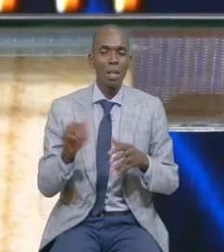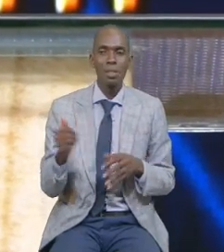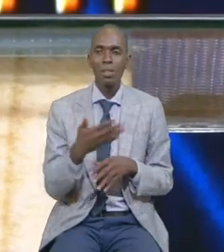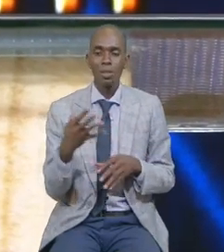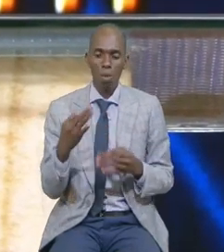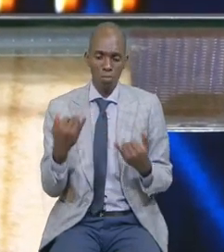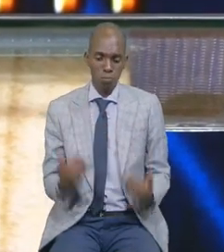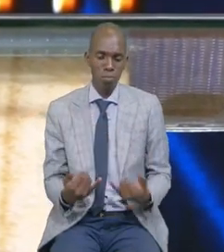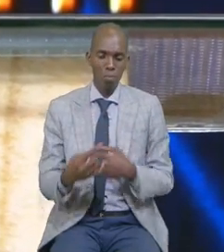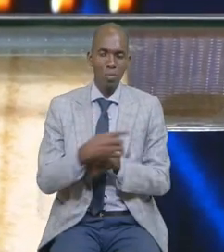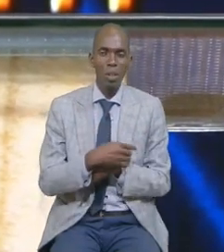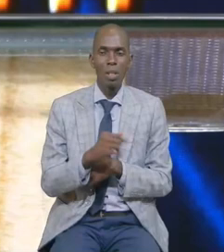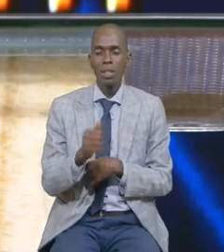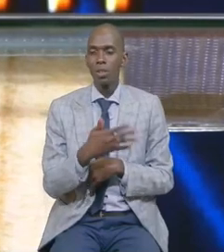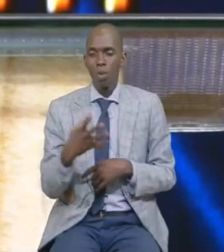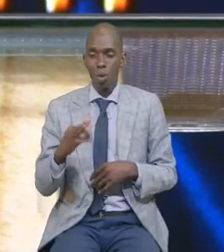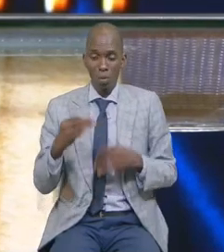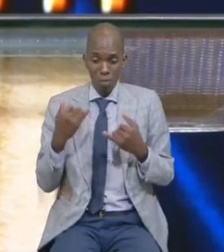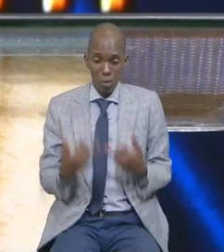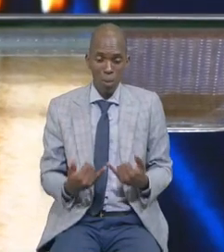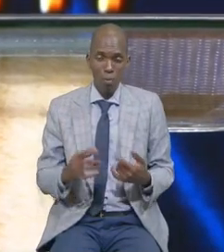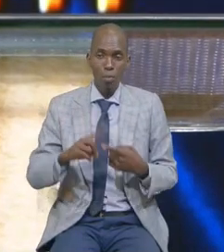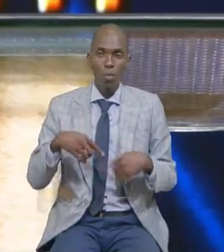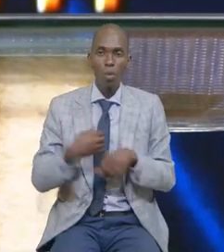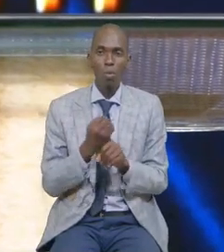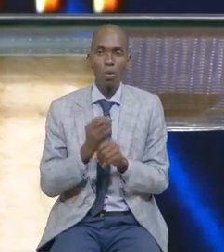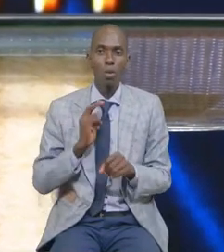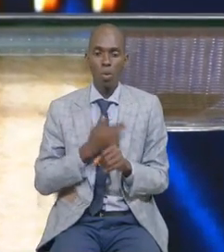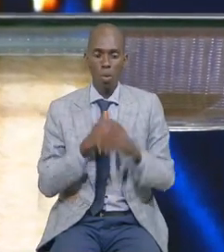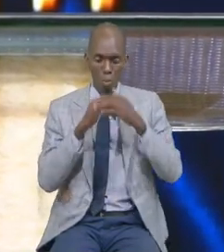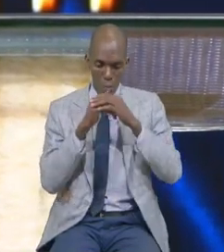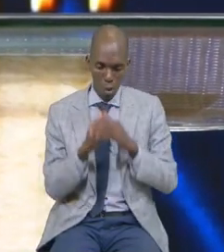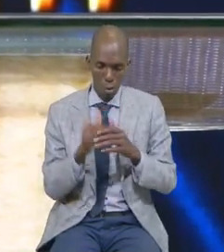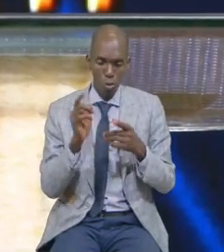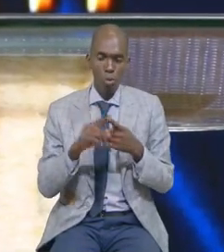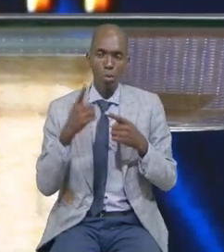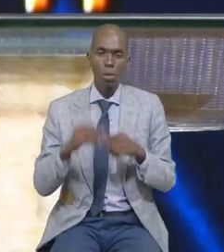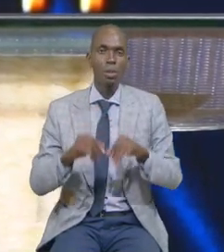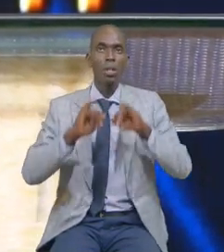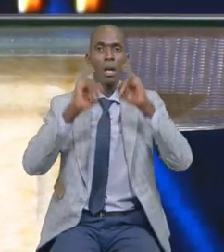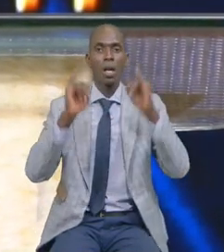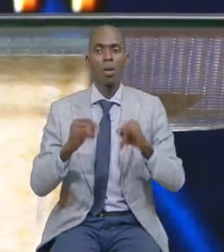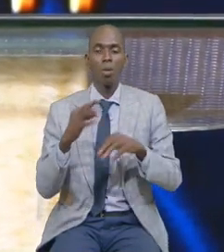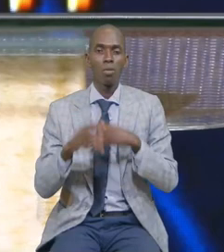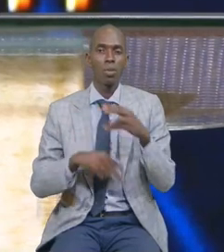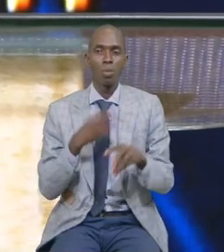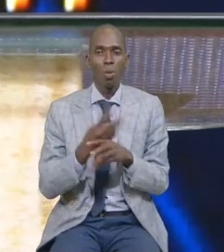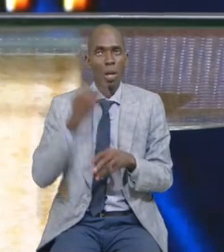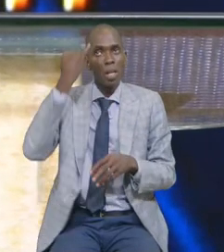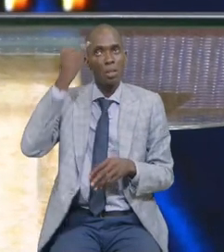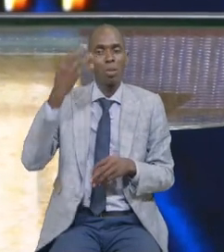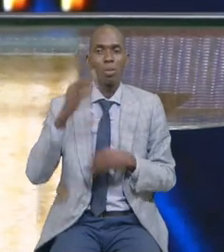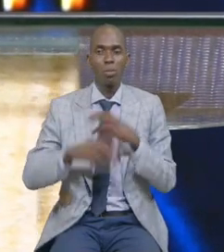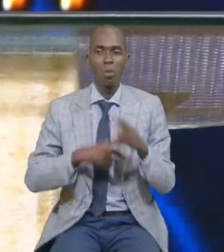the present time, to make us bend and bow to the idols of the world, ideologies of the world,